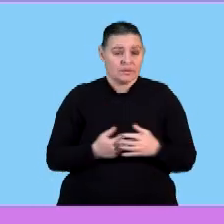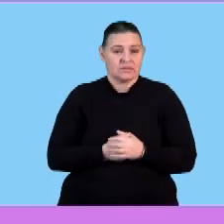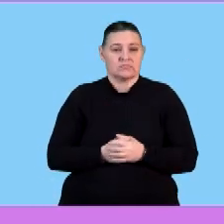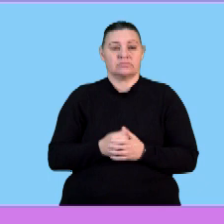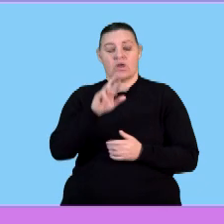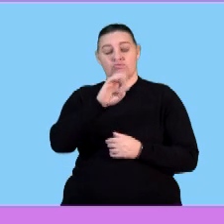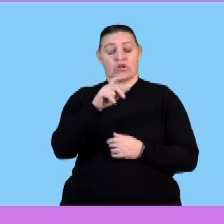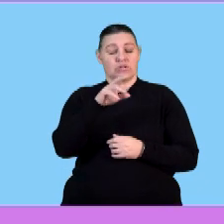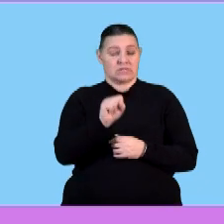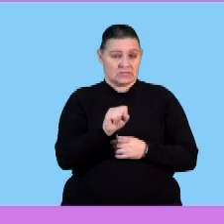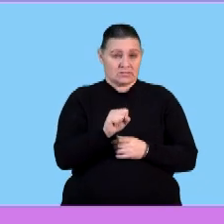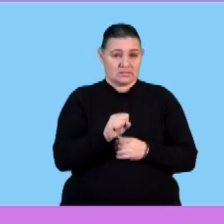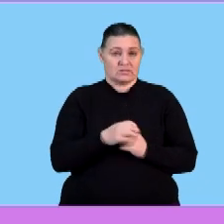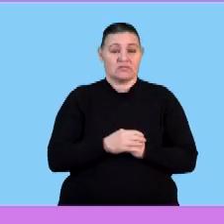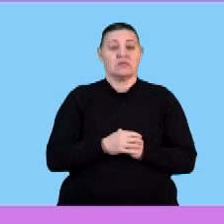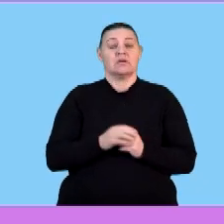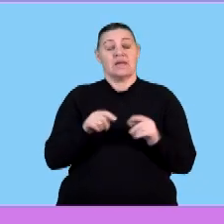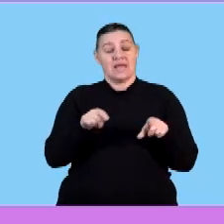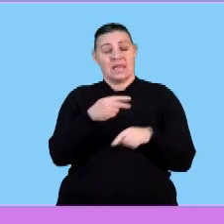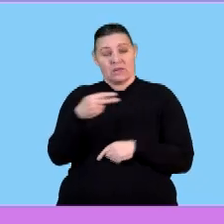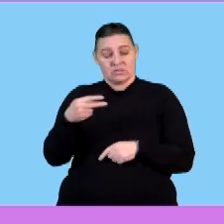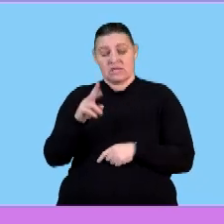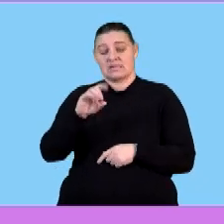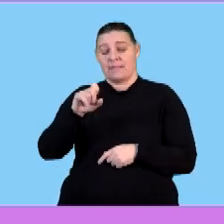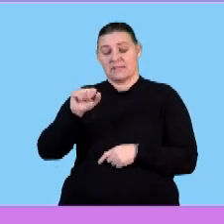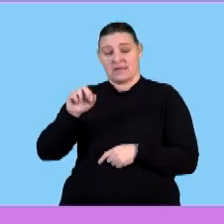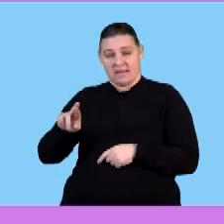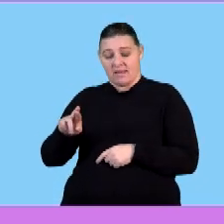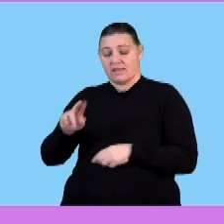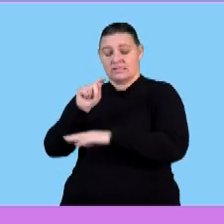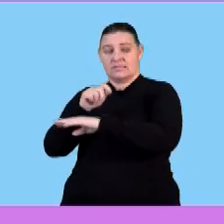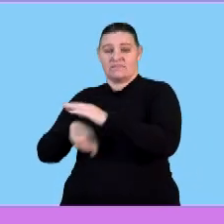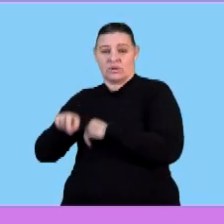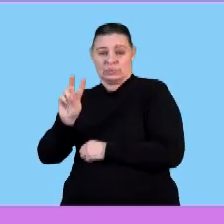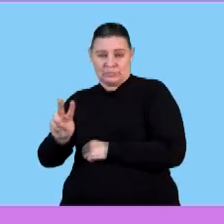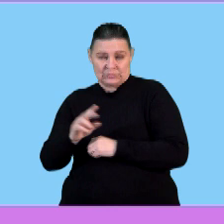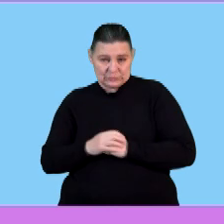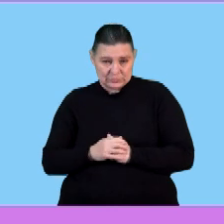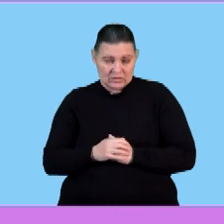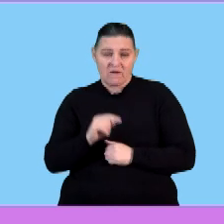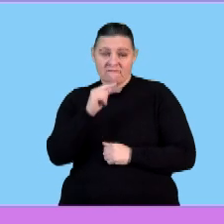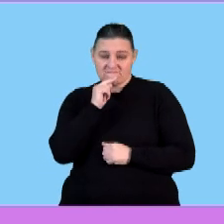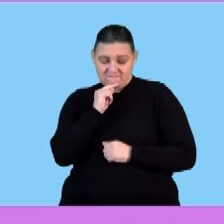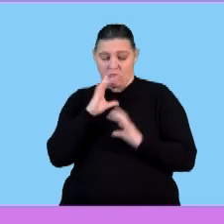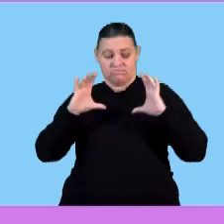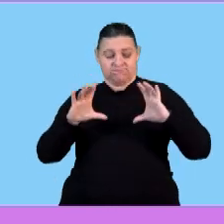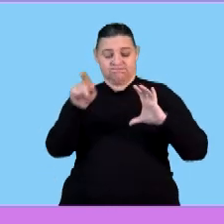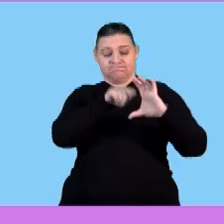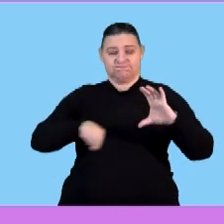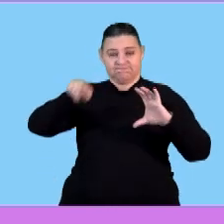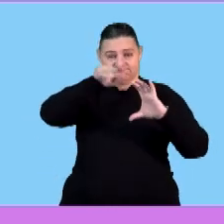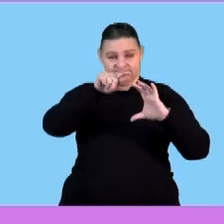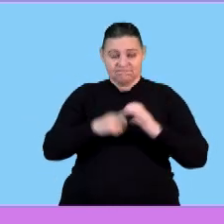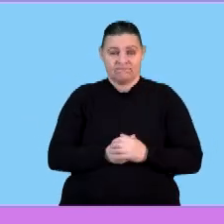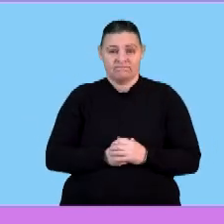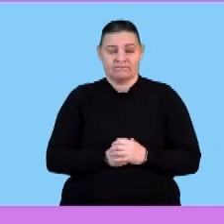us? The radius now is the diameter divided by 2. There you go. That's needed for the circumference